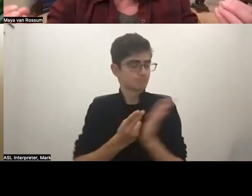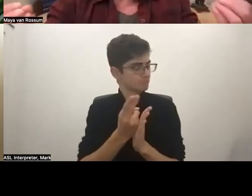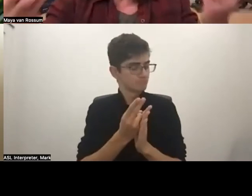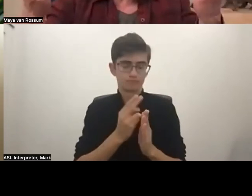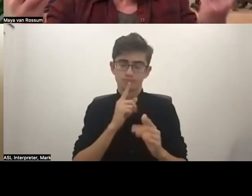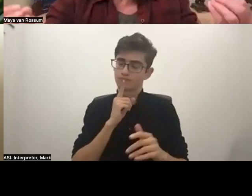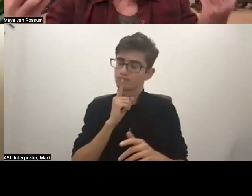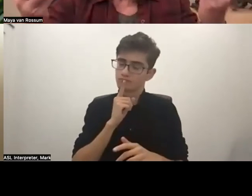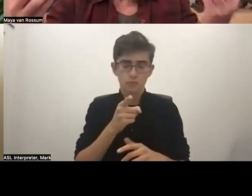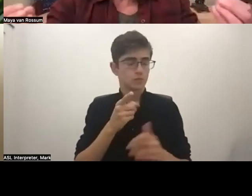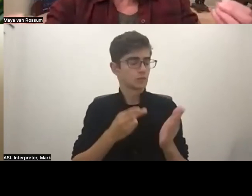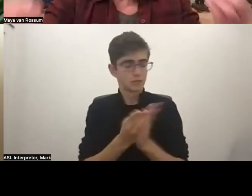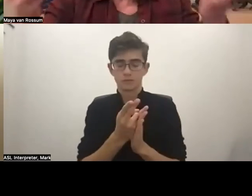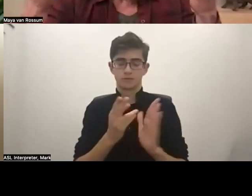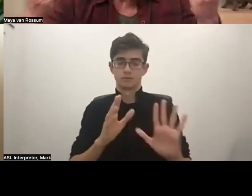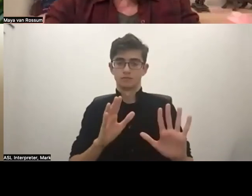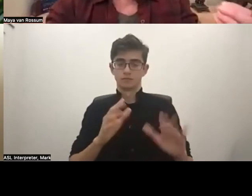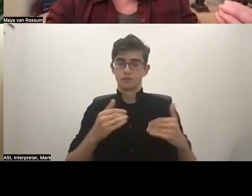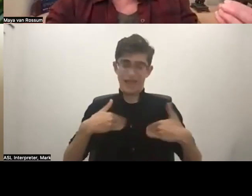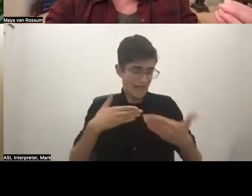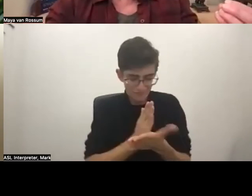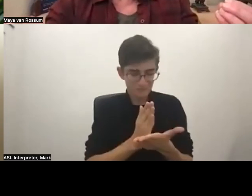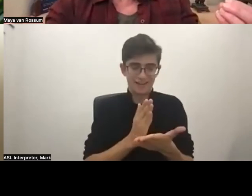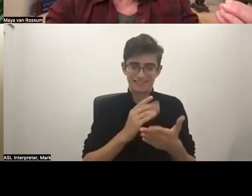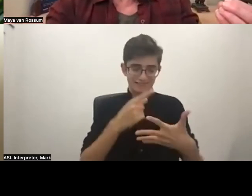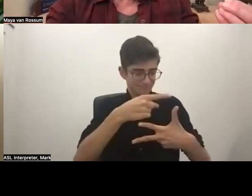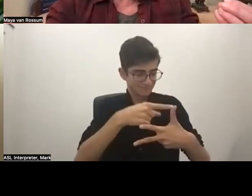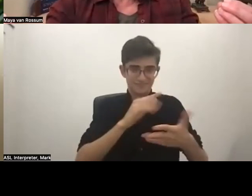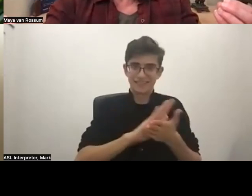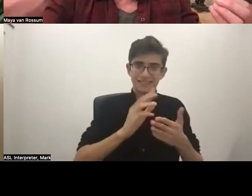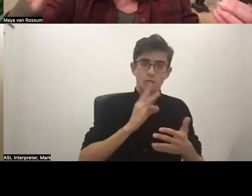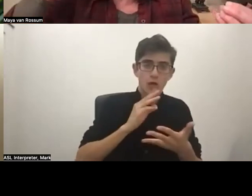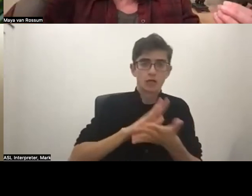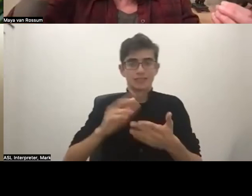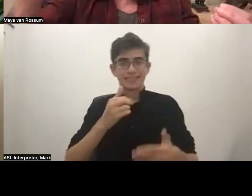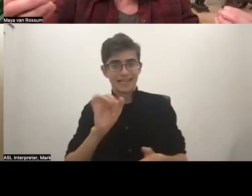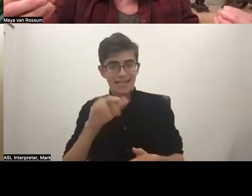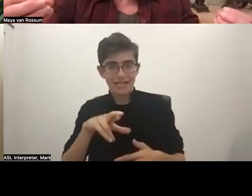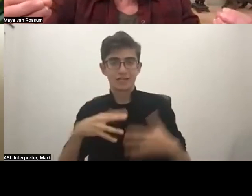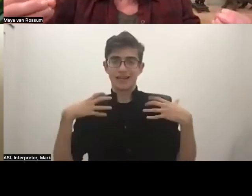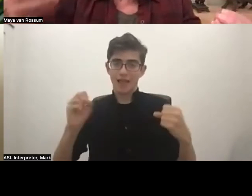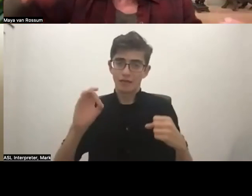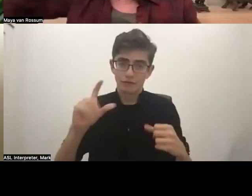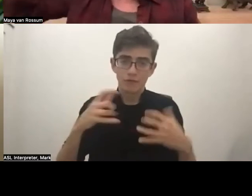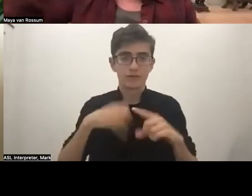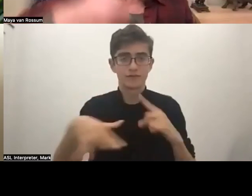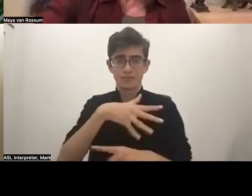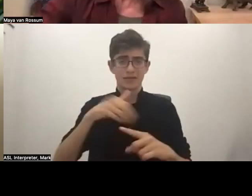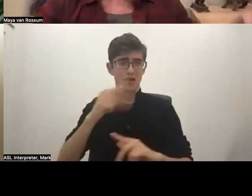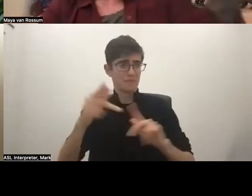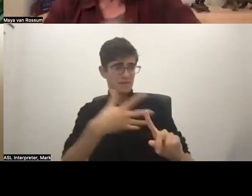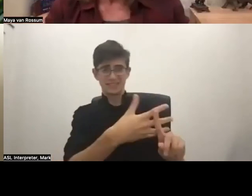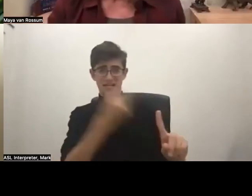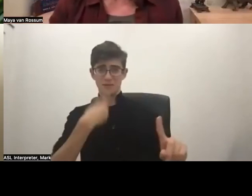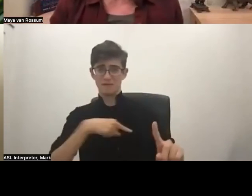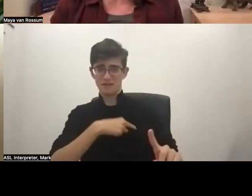and air and a healthful environment, and nobody is entitled to take it away from us. And when they try to come into our community and throw all